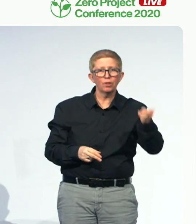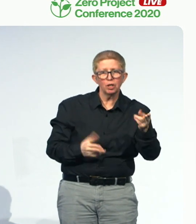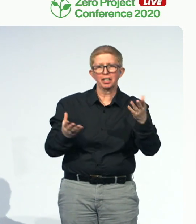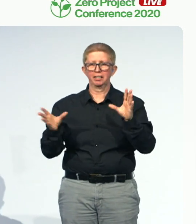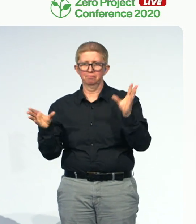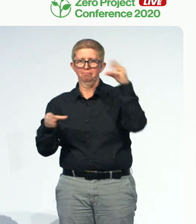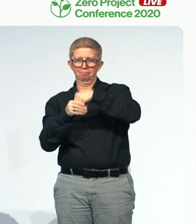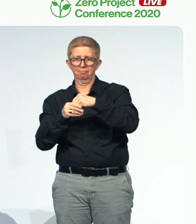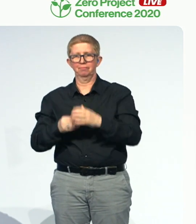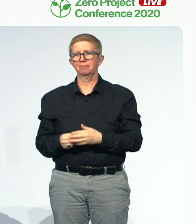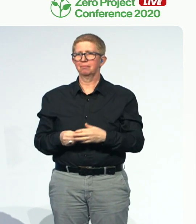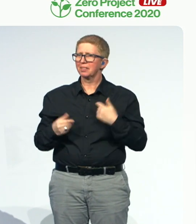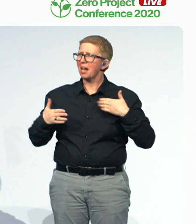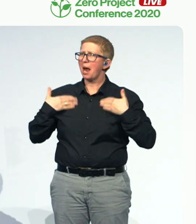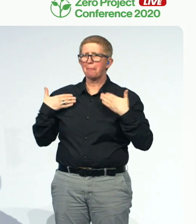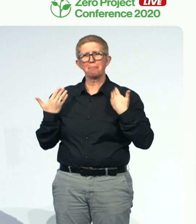panel.